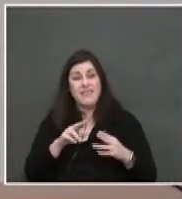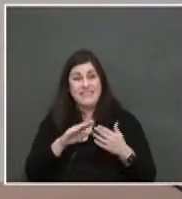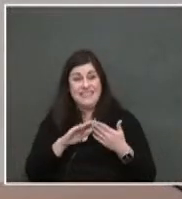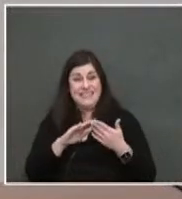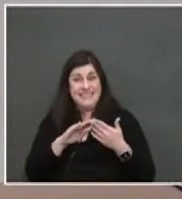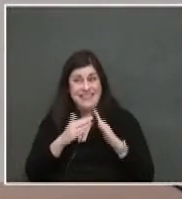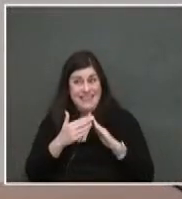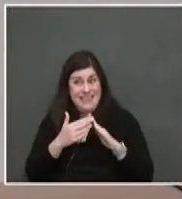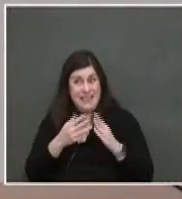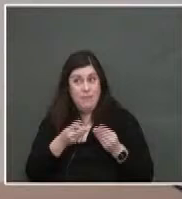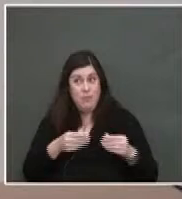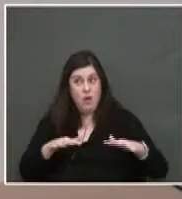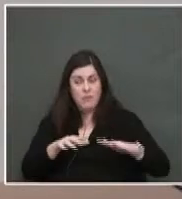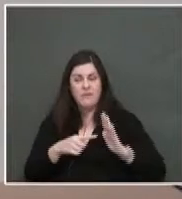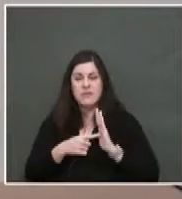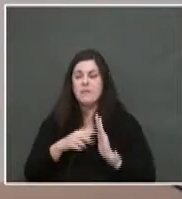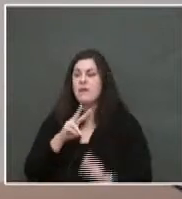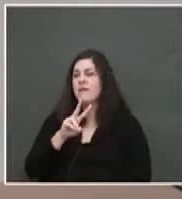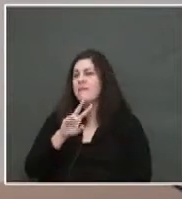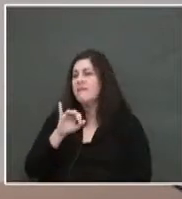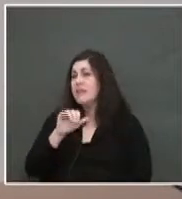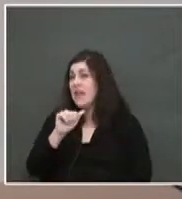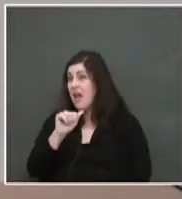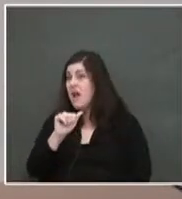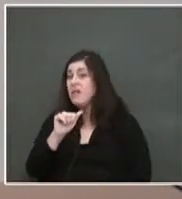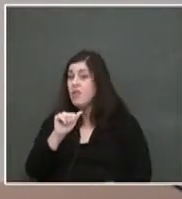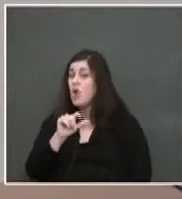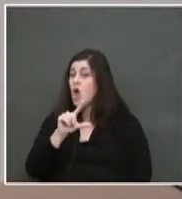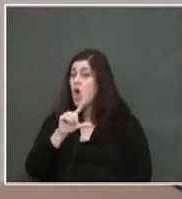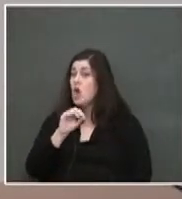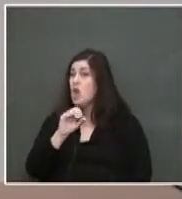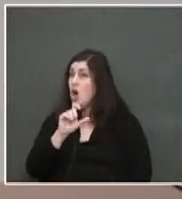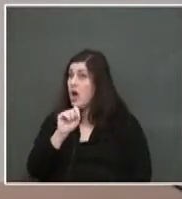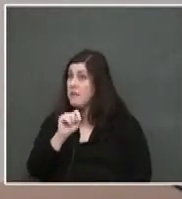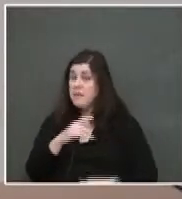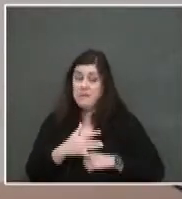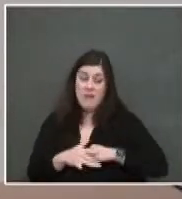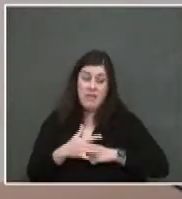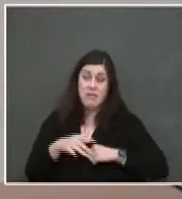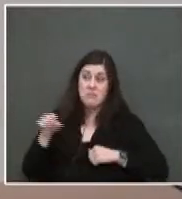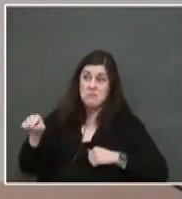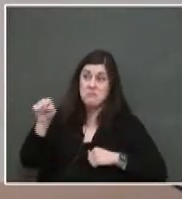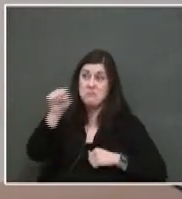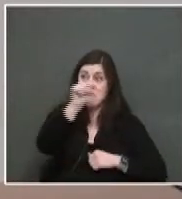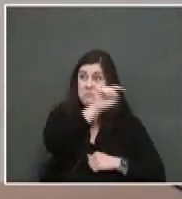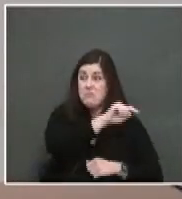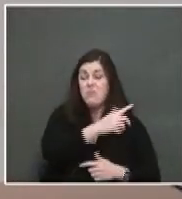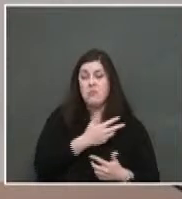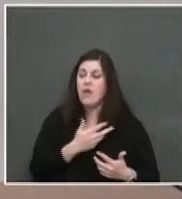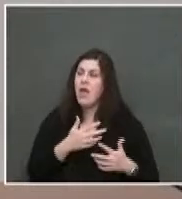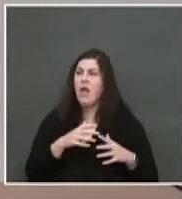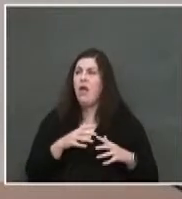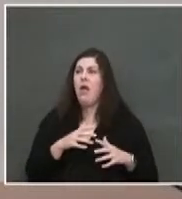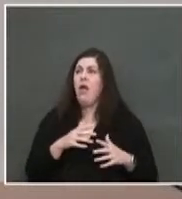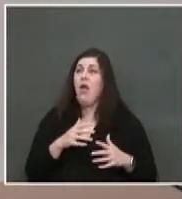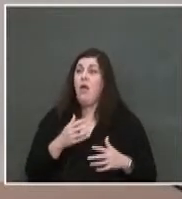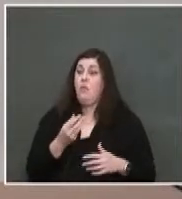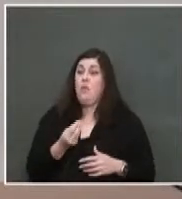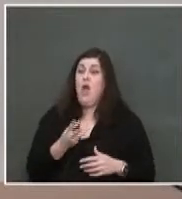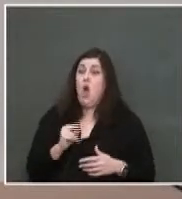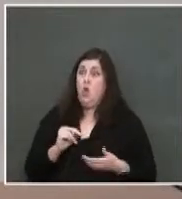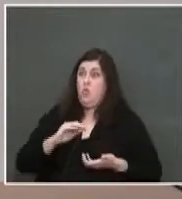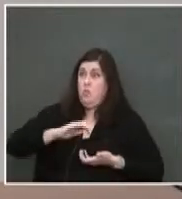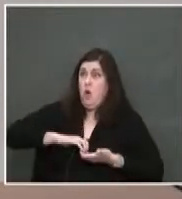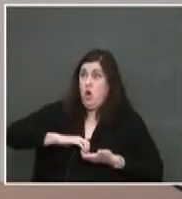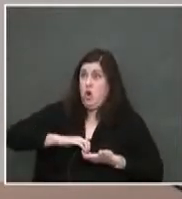VIA. There's, some lots that maybe we could use across the city that are owned by our partners that we